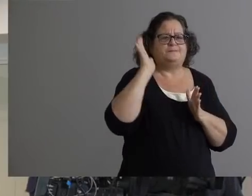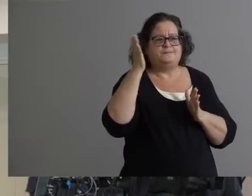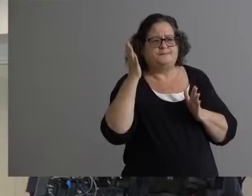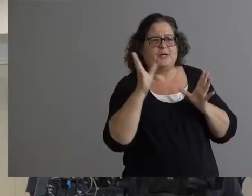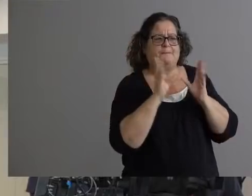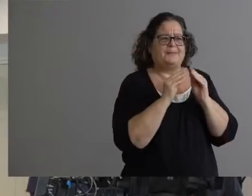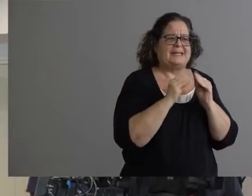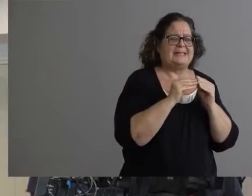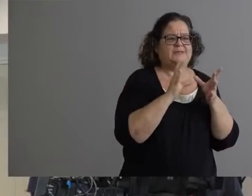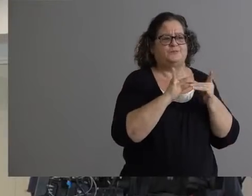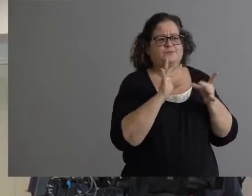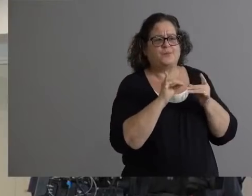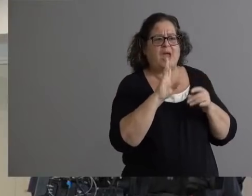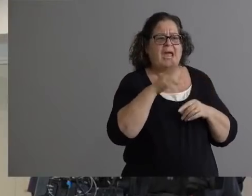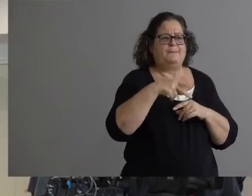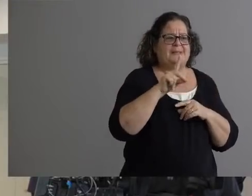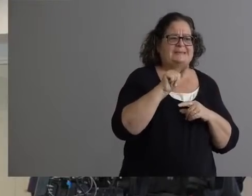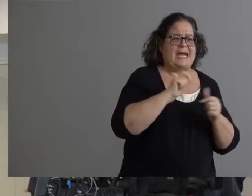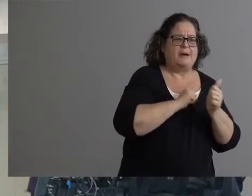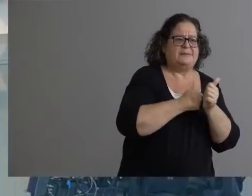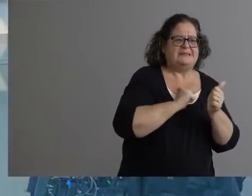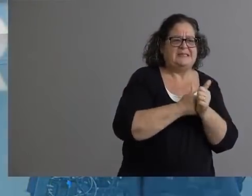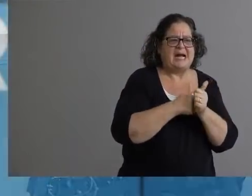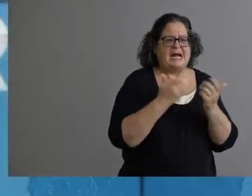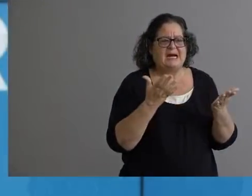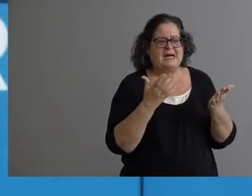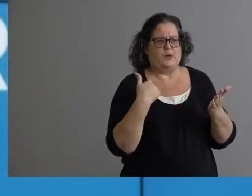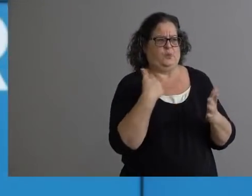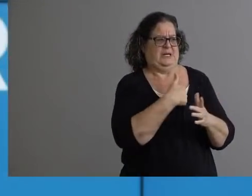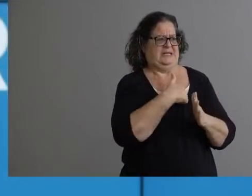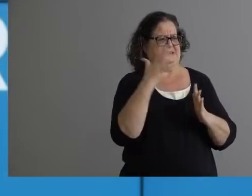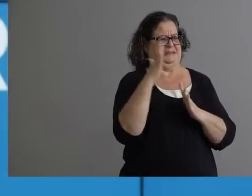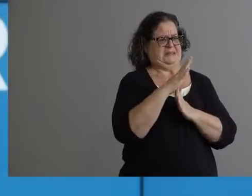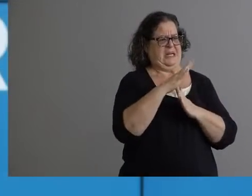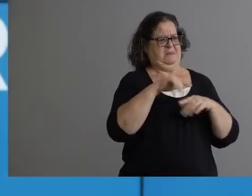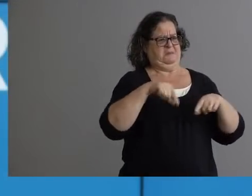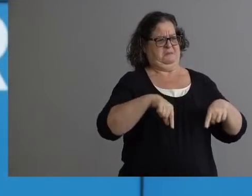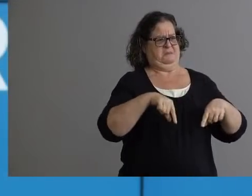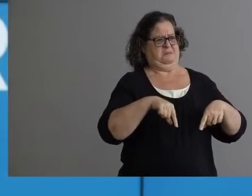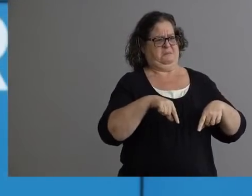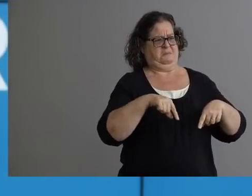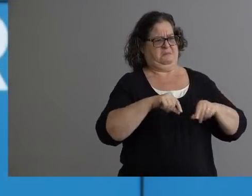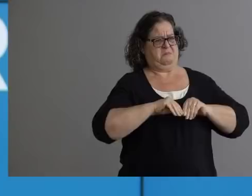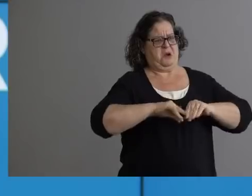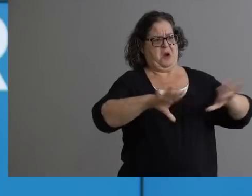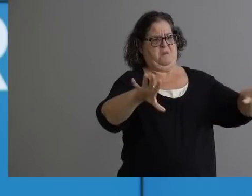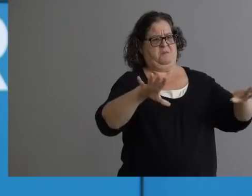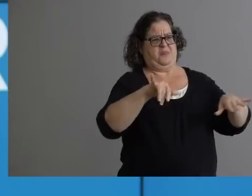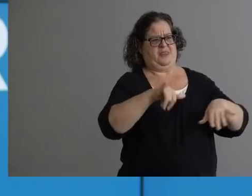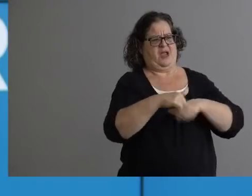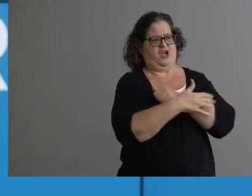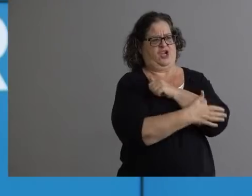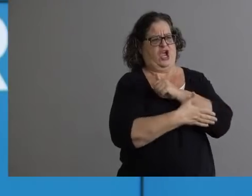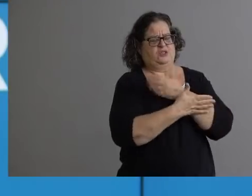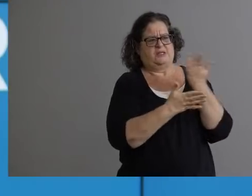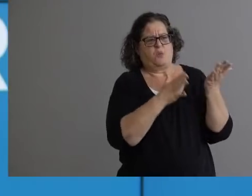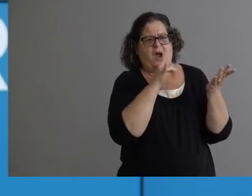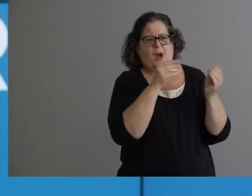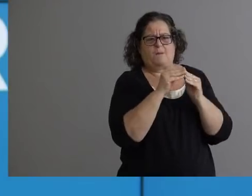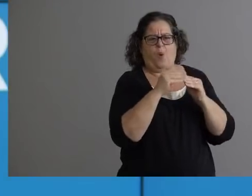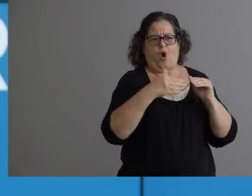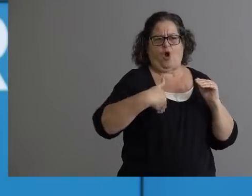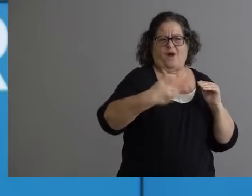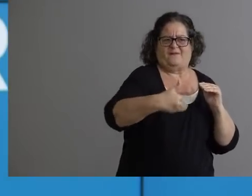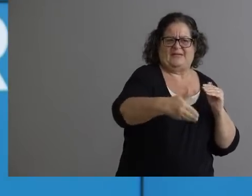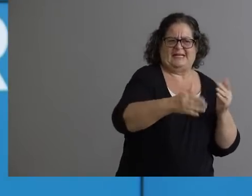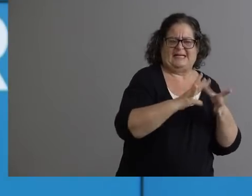epicenter in the country? Nicole, I'm in front of the press often. It's not been 10 days since you've heard